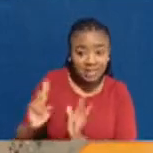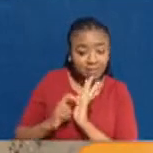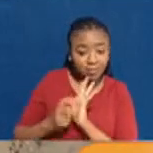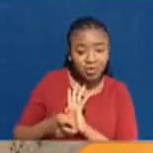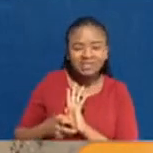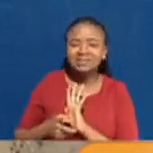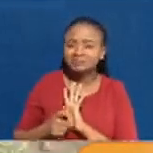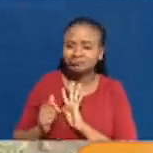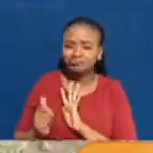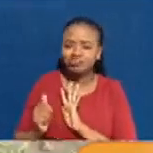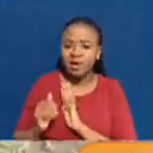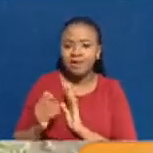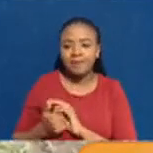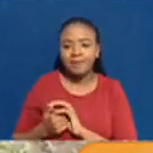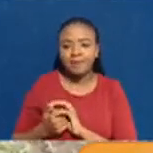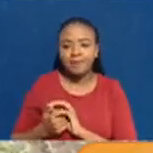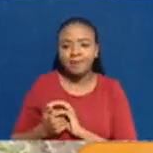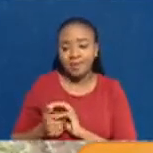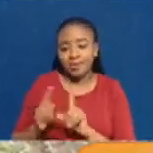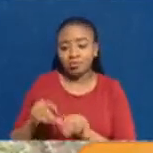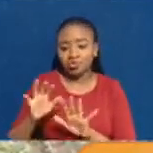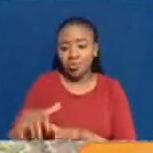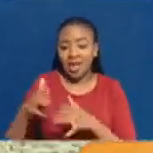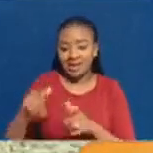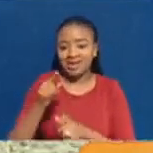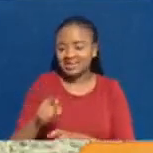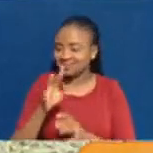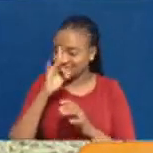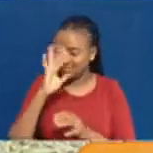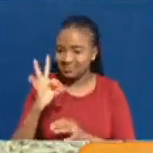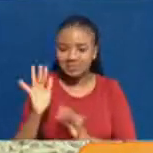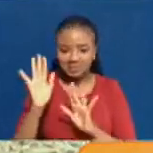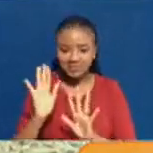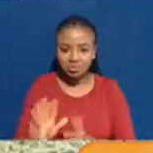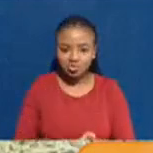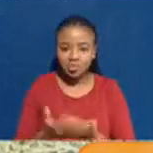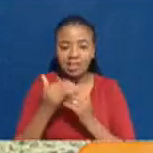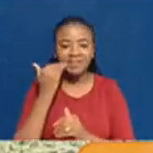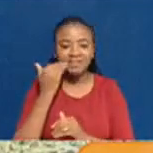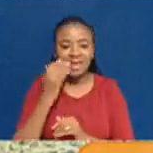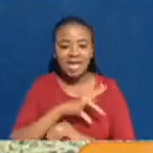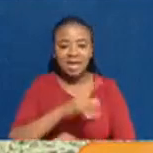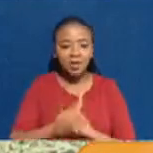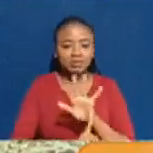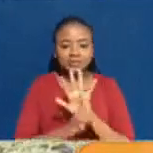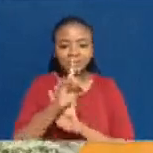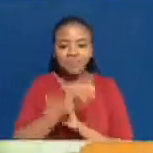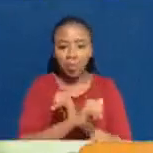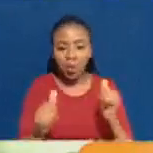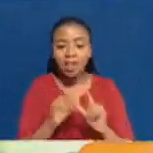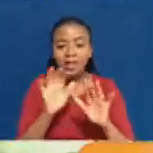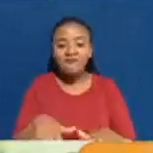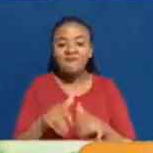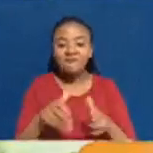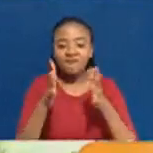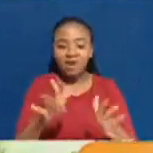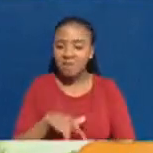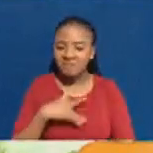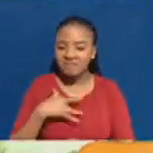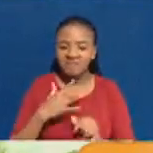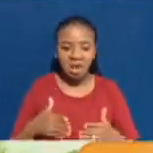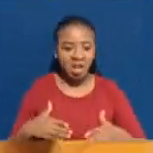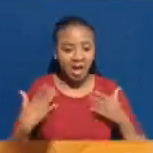under Kesap. Agriculture plays a huge role in the economic development of Siaya County. Farmers are happy. They say the project